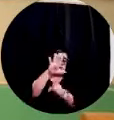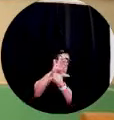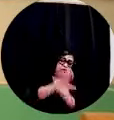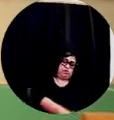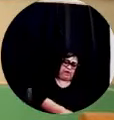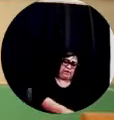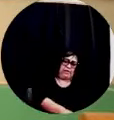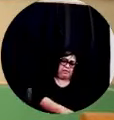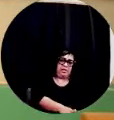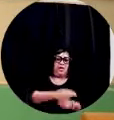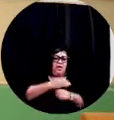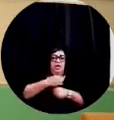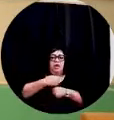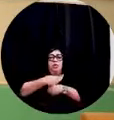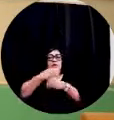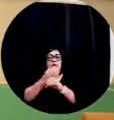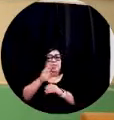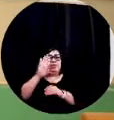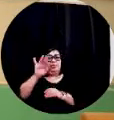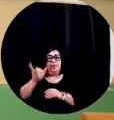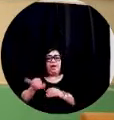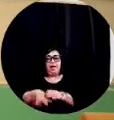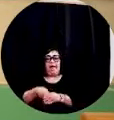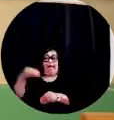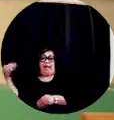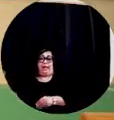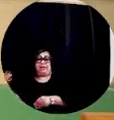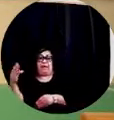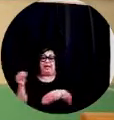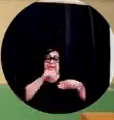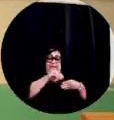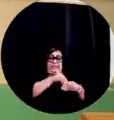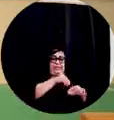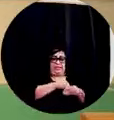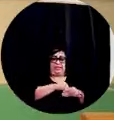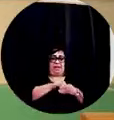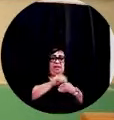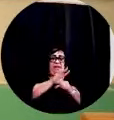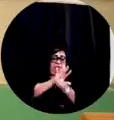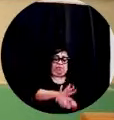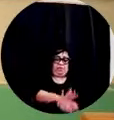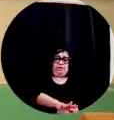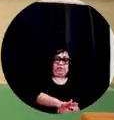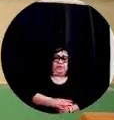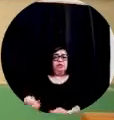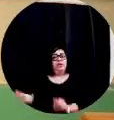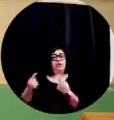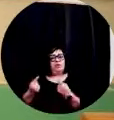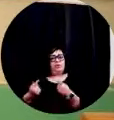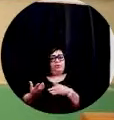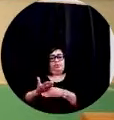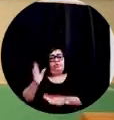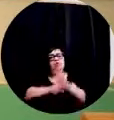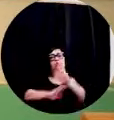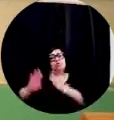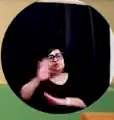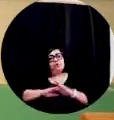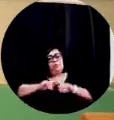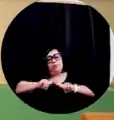pressures. Tribulation can come in forms of trouble, trials,